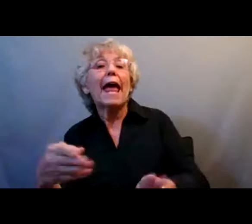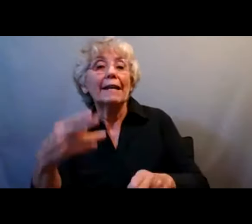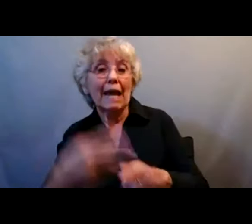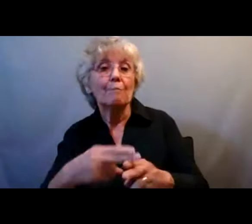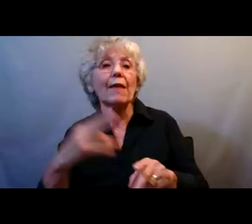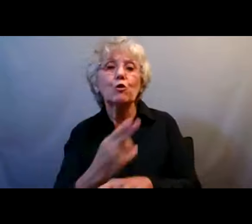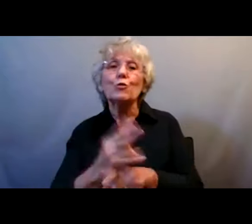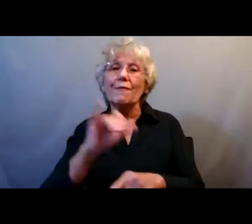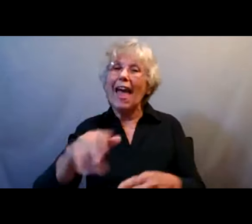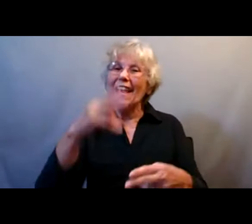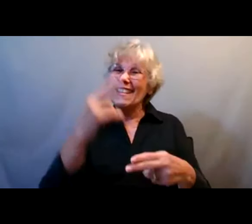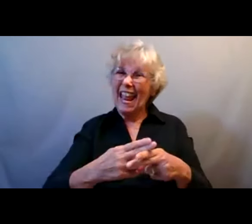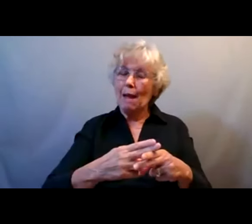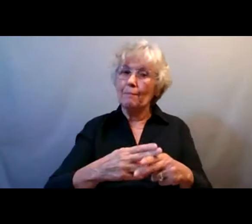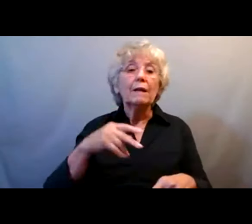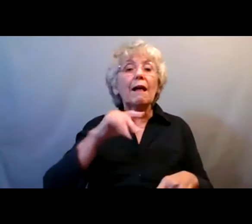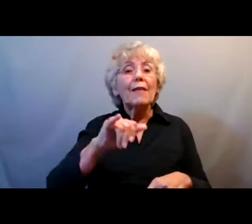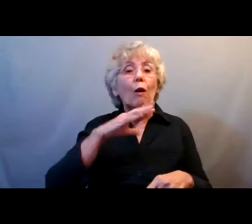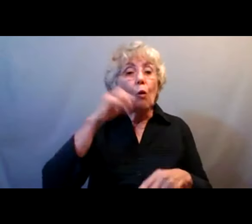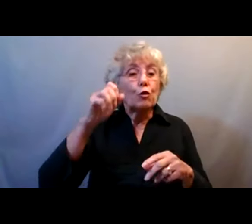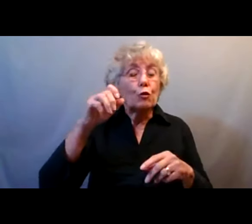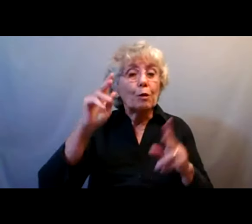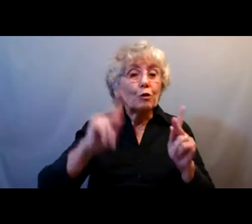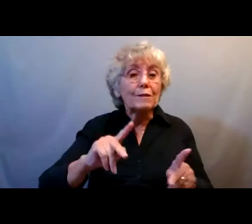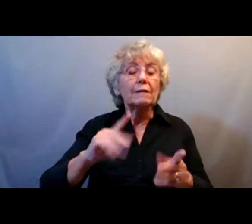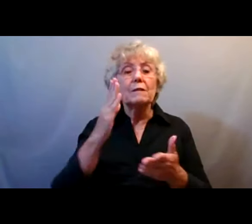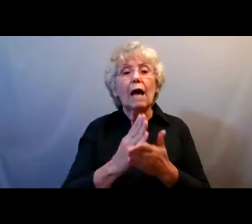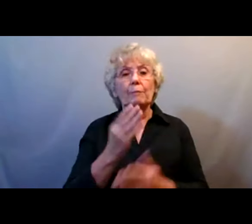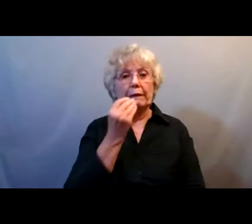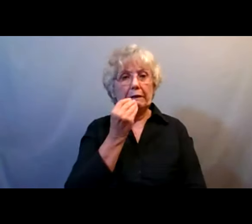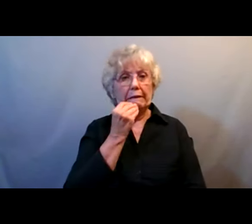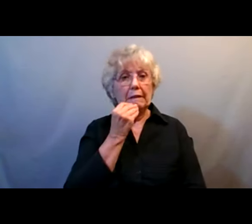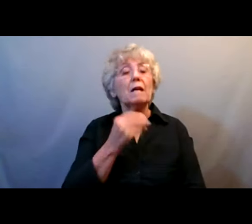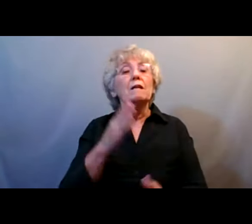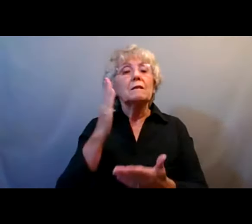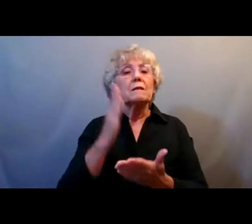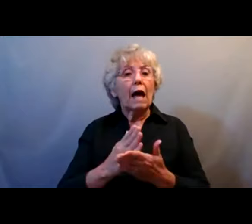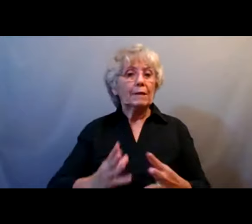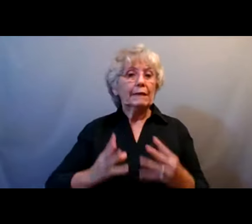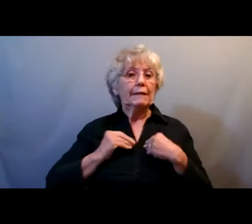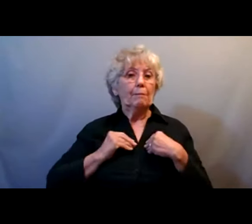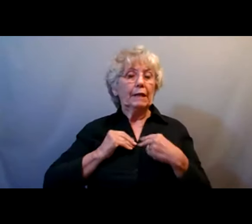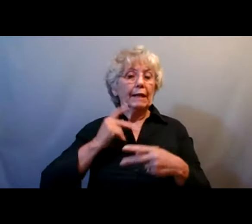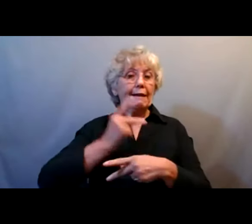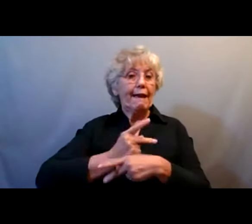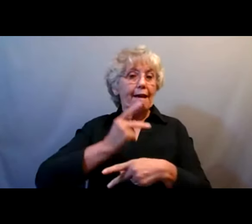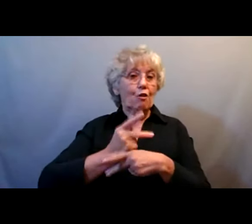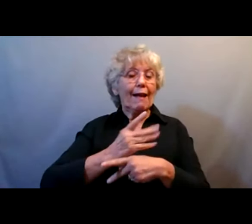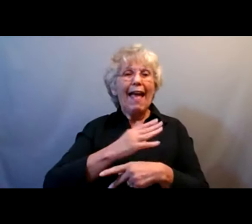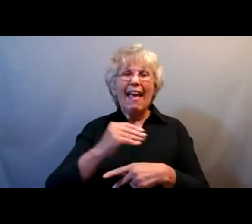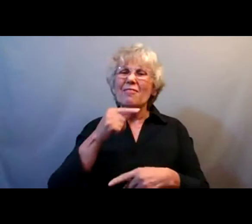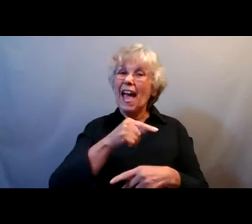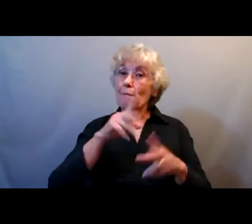this elder stopped eating, stopped accepting care, and was